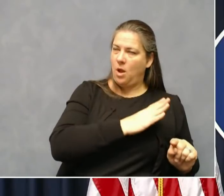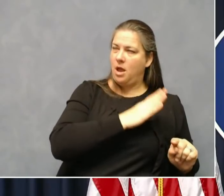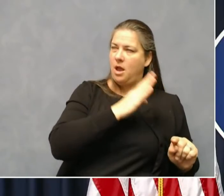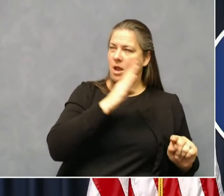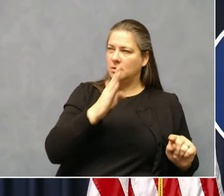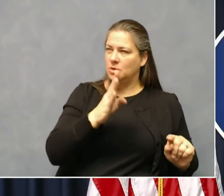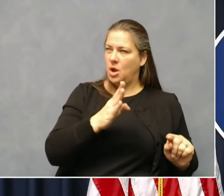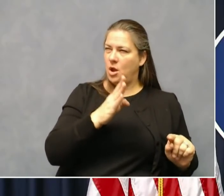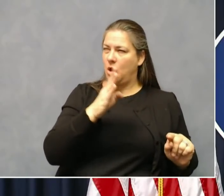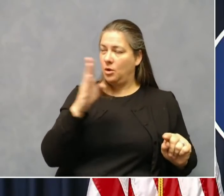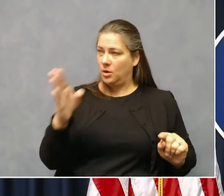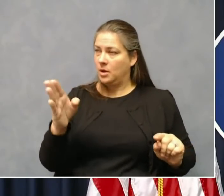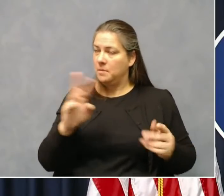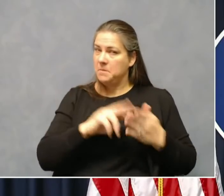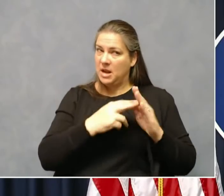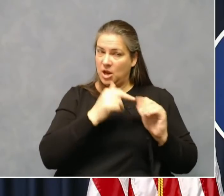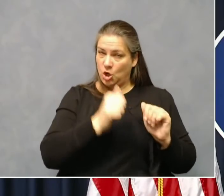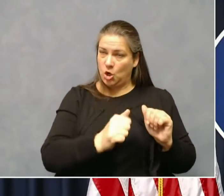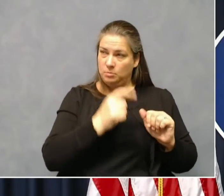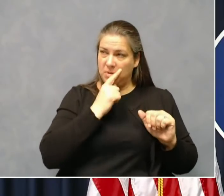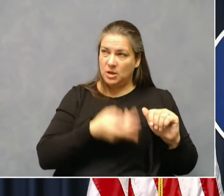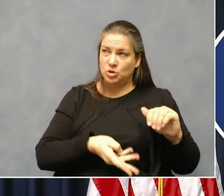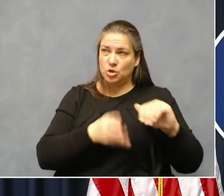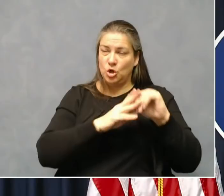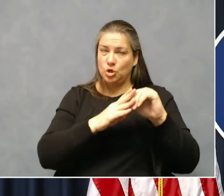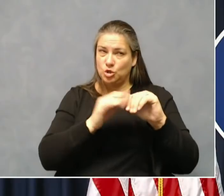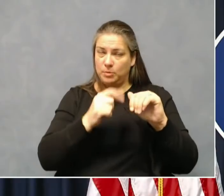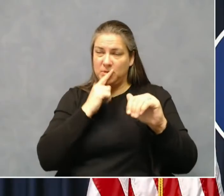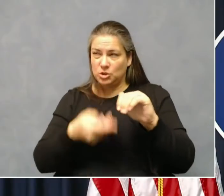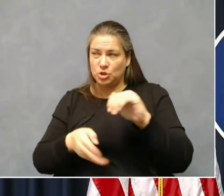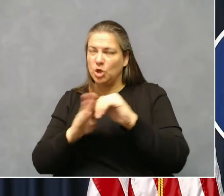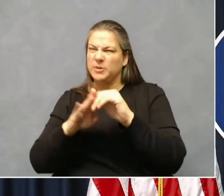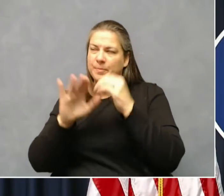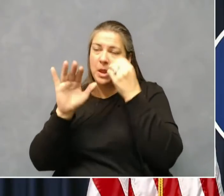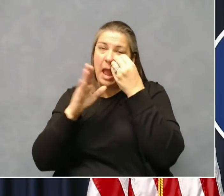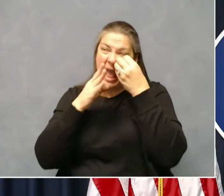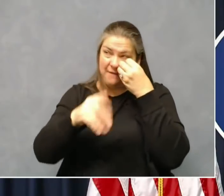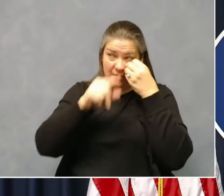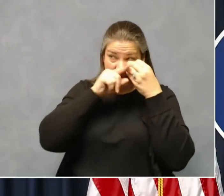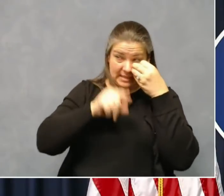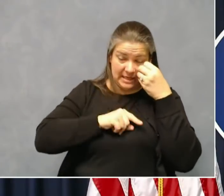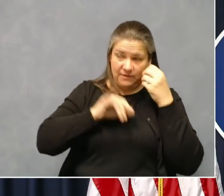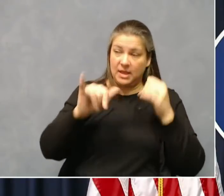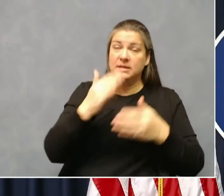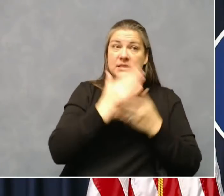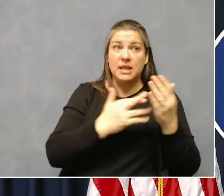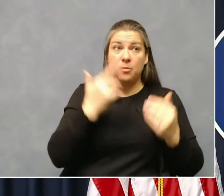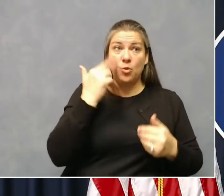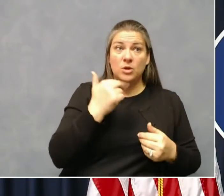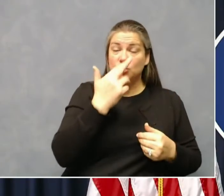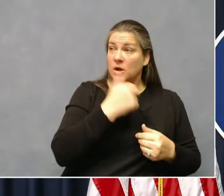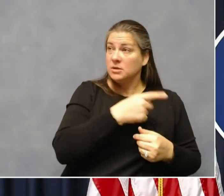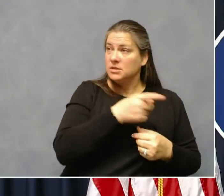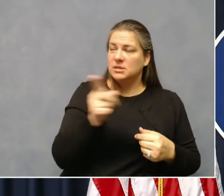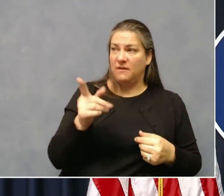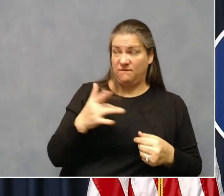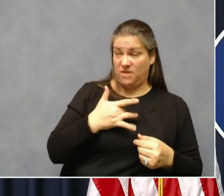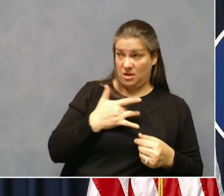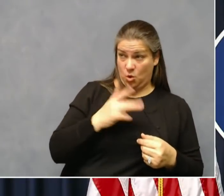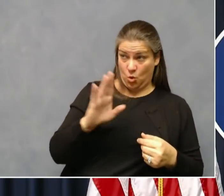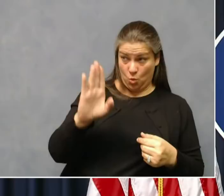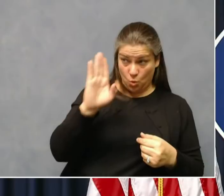surge. So some restaurant owners have already told me they're hesitant to believe the restrictions will be lifted. So I wanted to